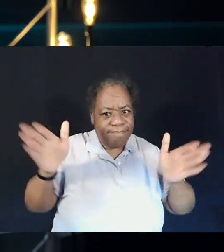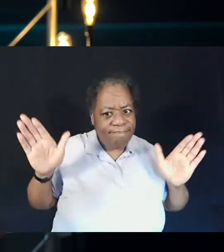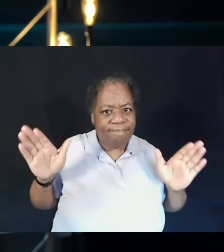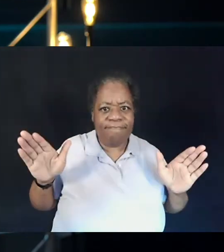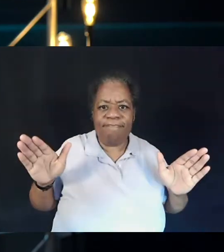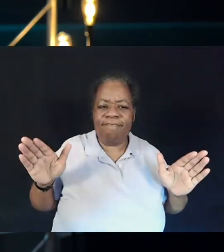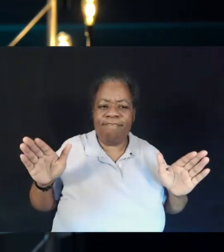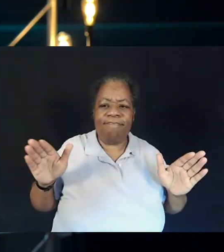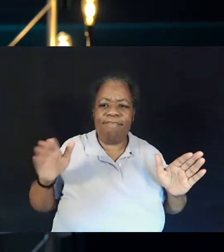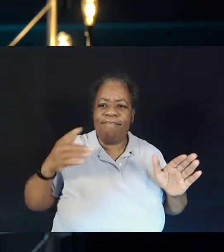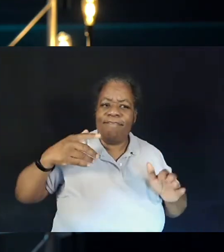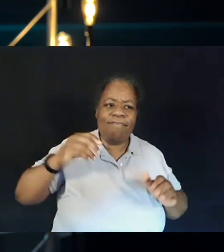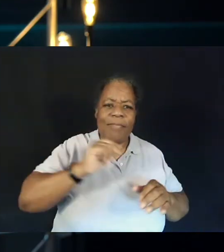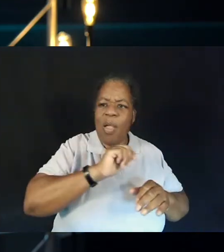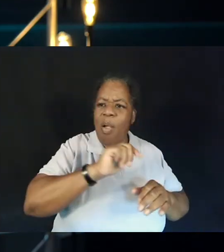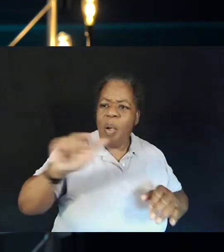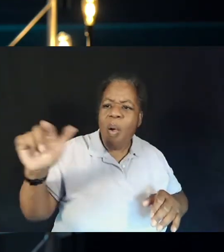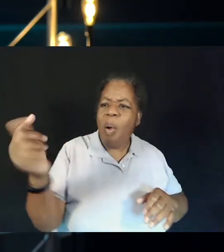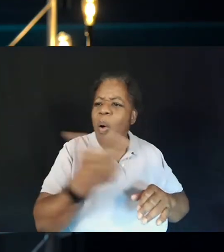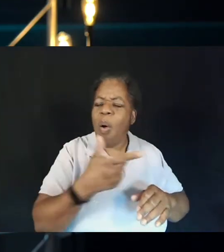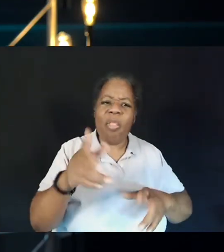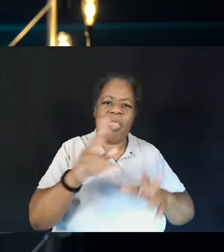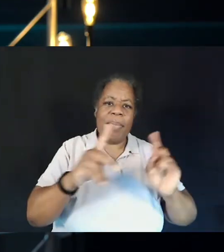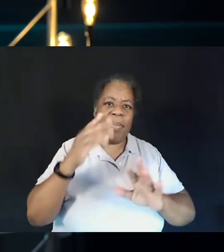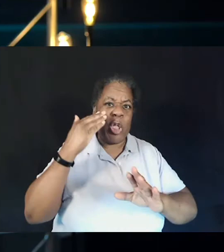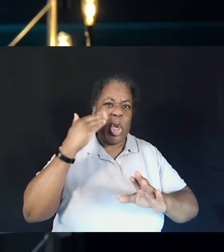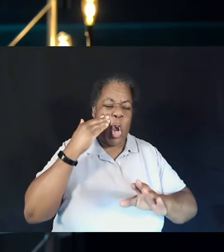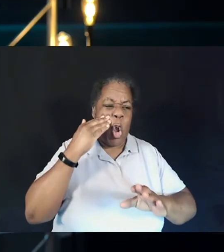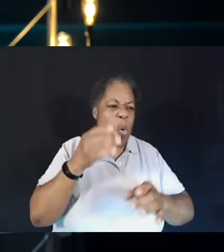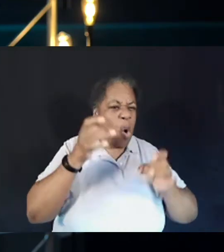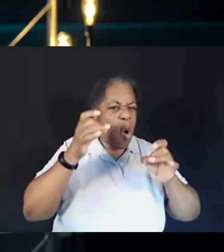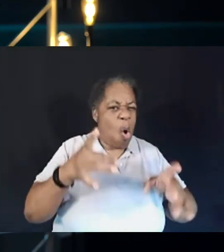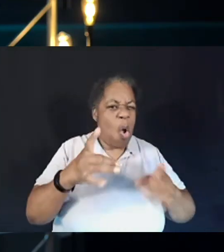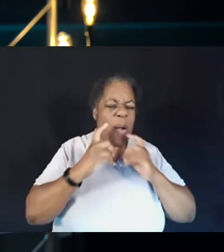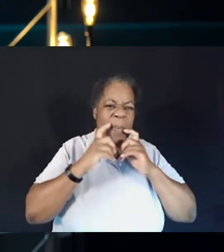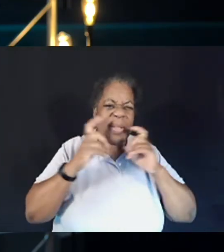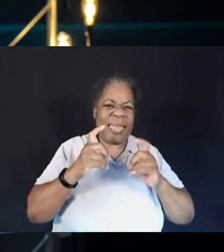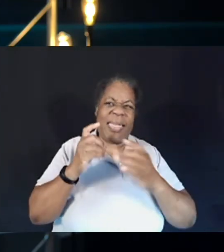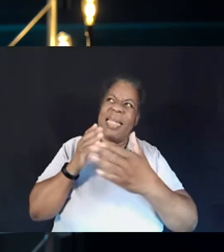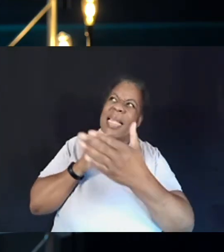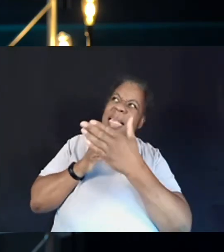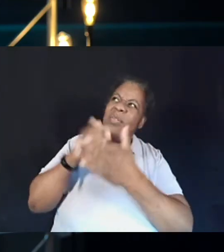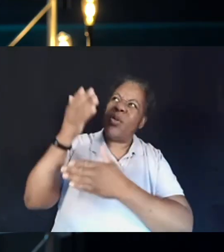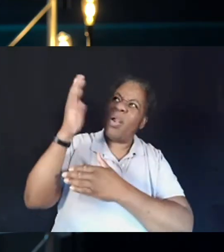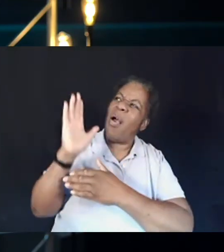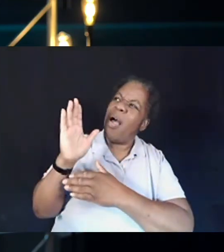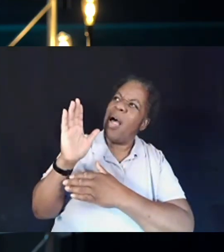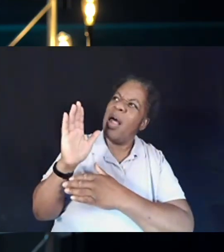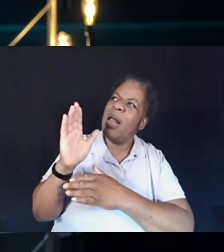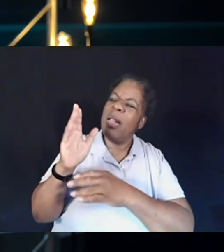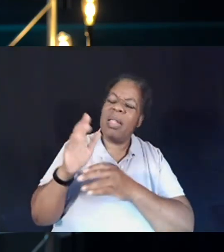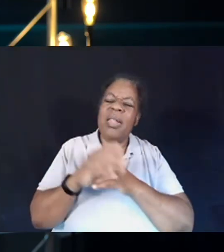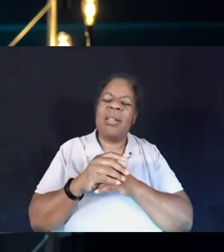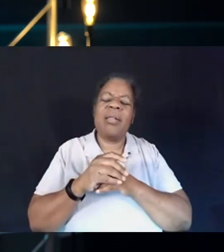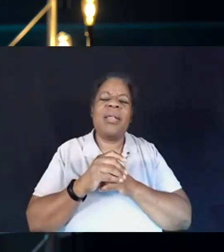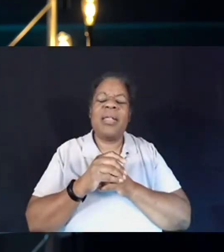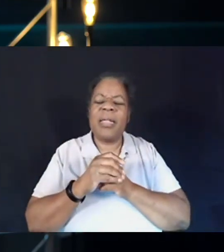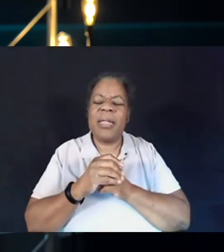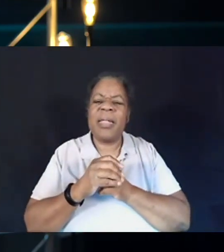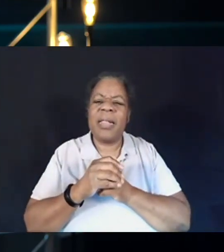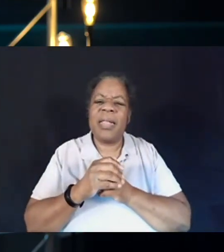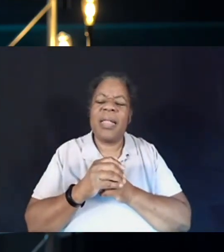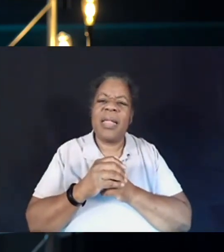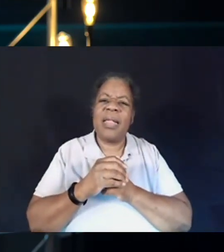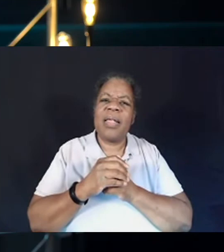If he hands them this thing and talks about this horrible sin against God, people are going to say, well, what was the sin? You know, so it's out